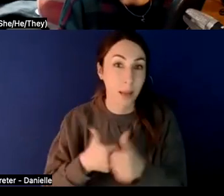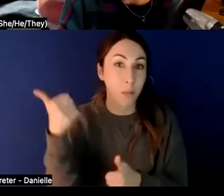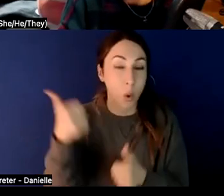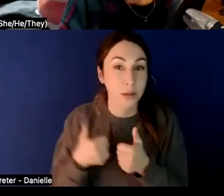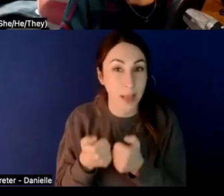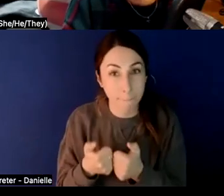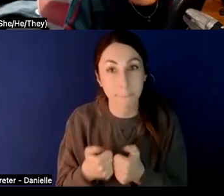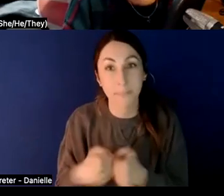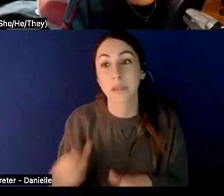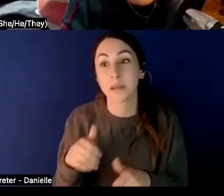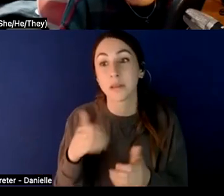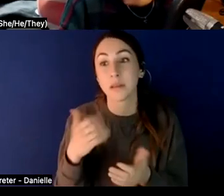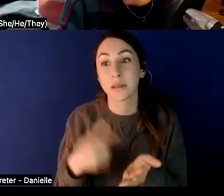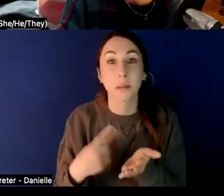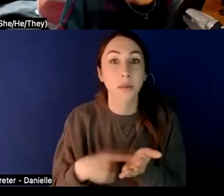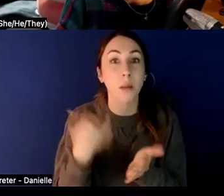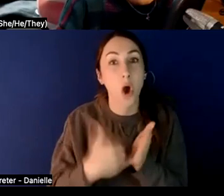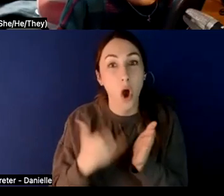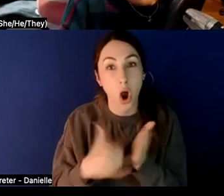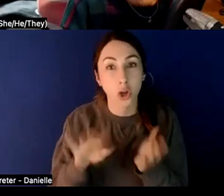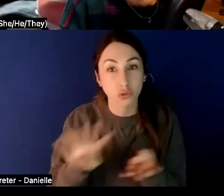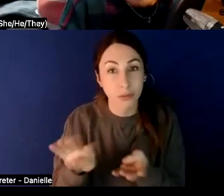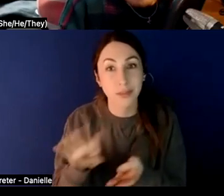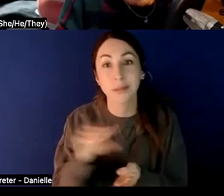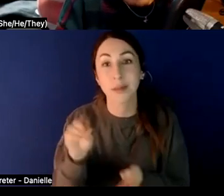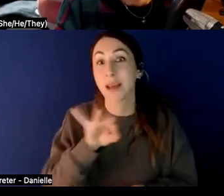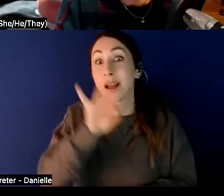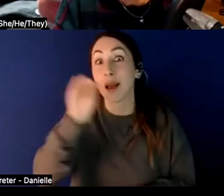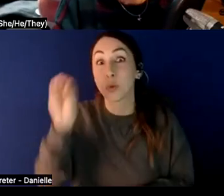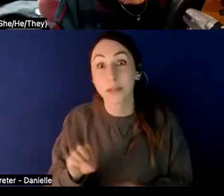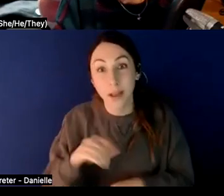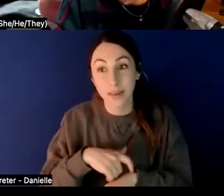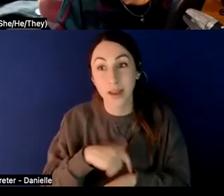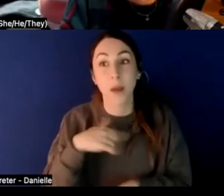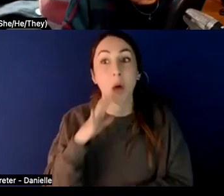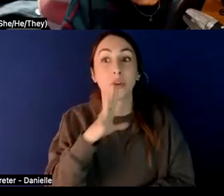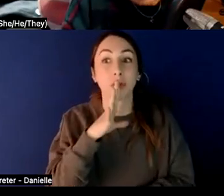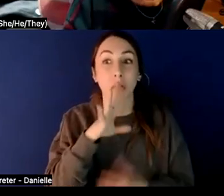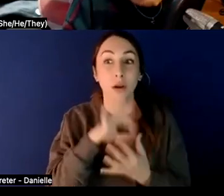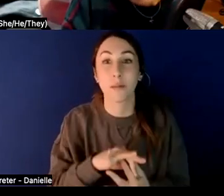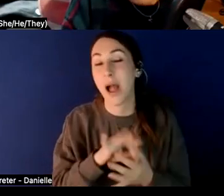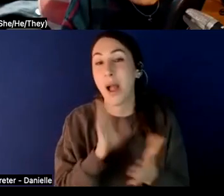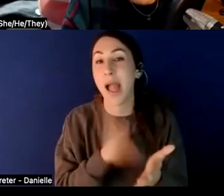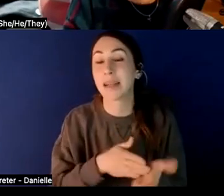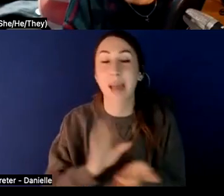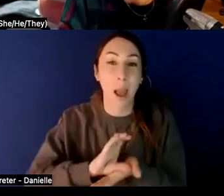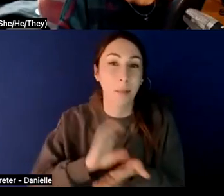games. Sometimes I do art streams, and 99% of the time I'm talking about anti-capitalism.